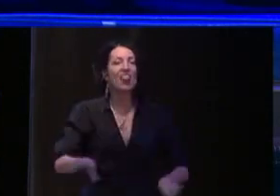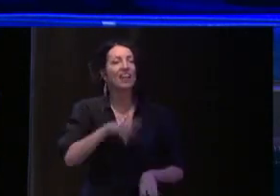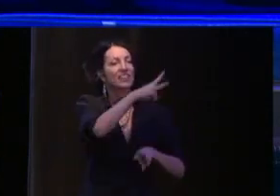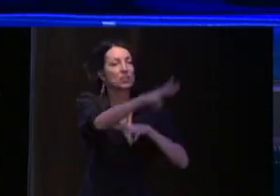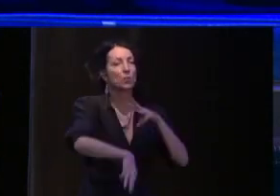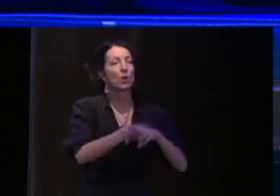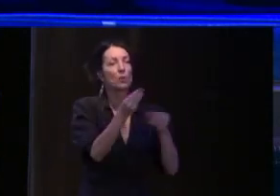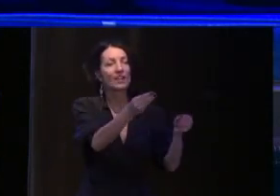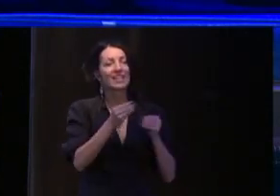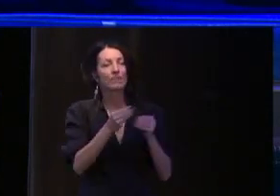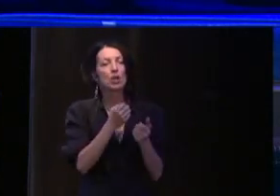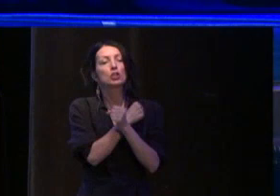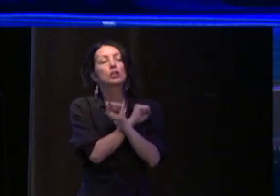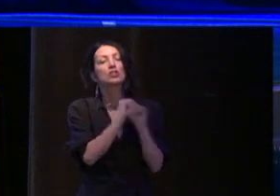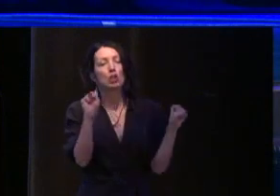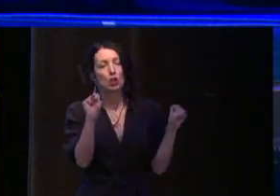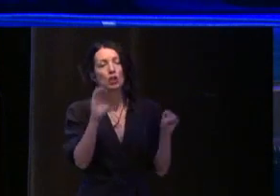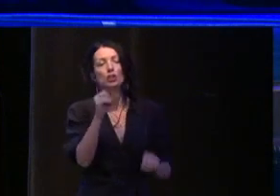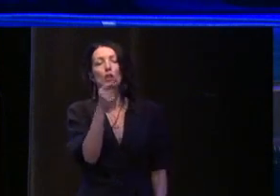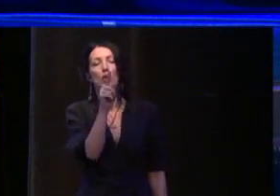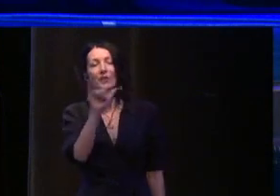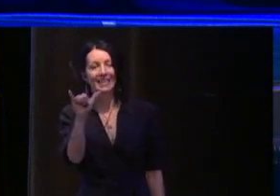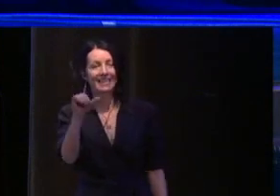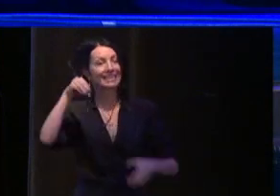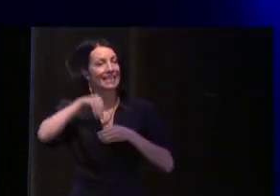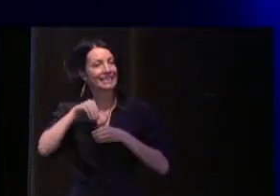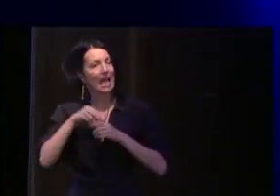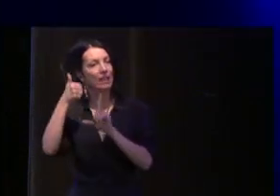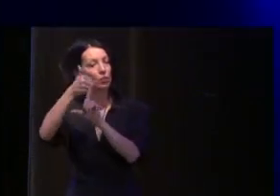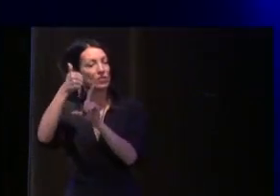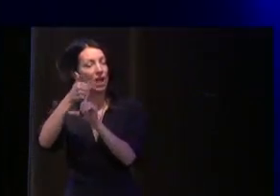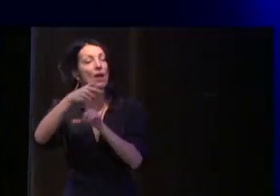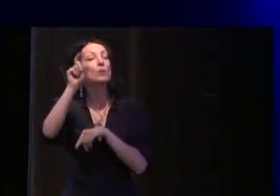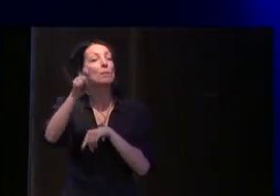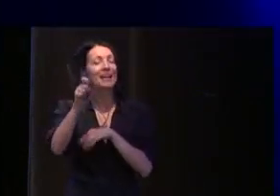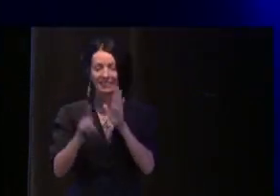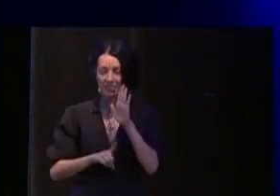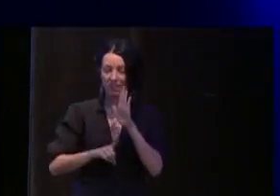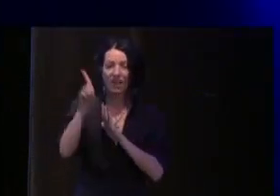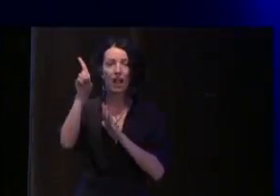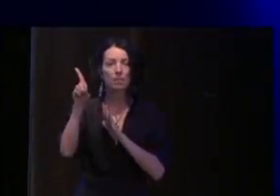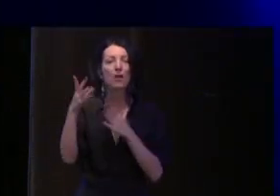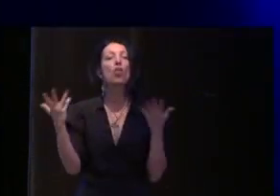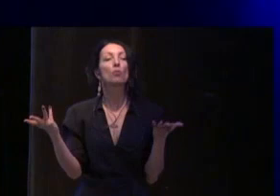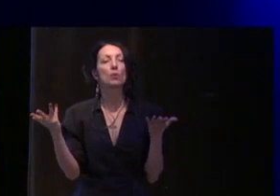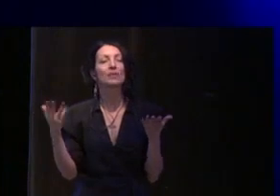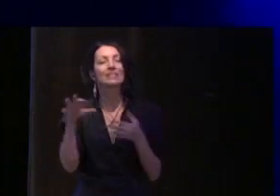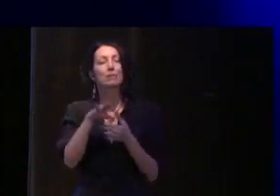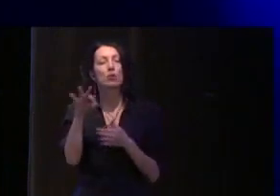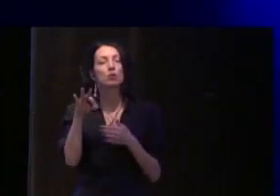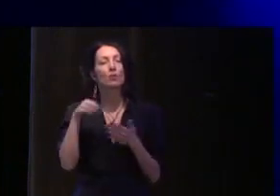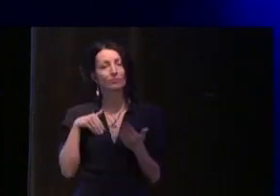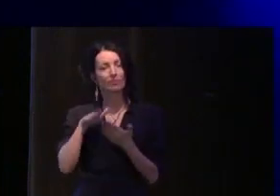Your security is a state of consciousness. It's a state of safety within you that you must develop through spiritual encounter,